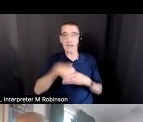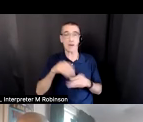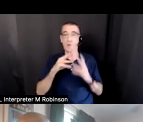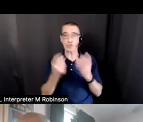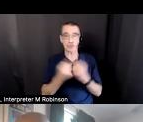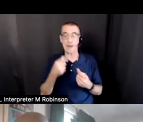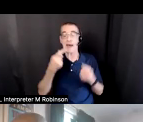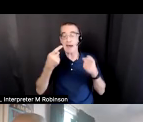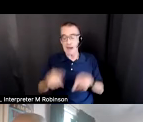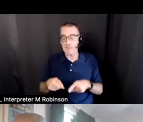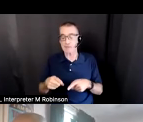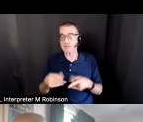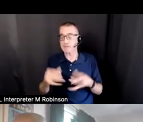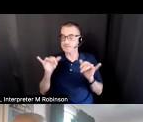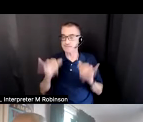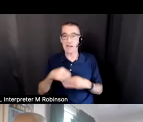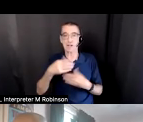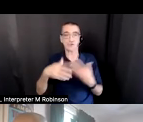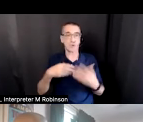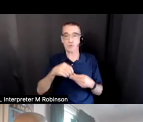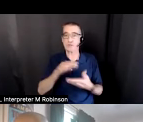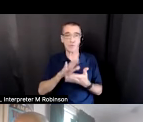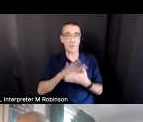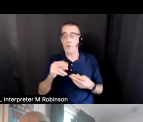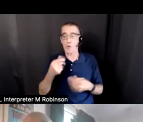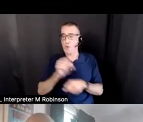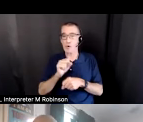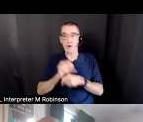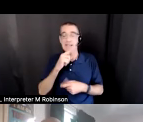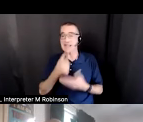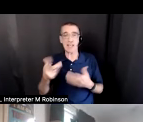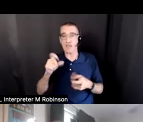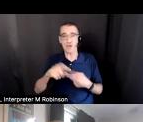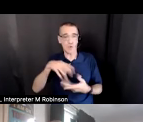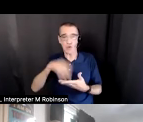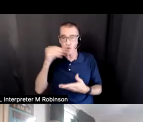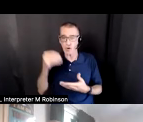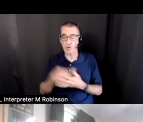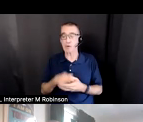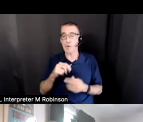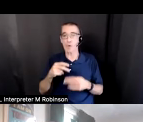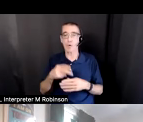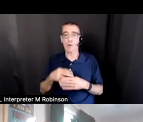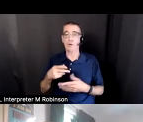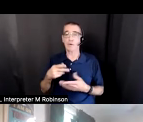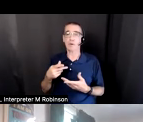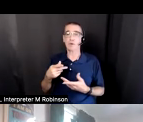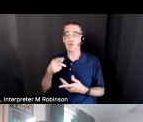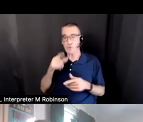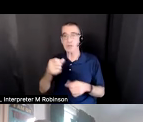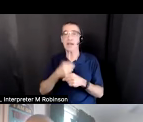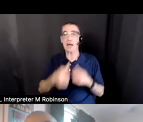It happens just like in social work school or any other thing that you need to learn, or profession you need to learn. You get the